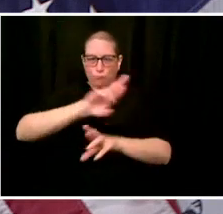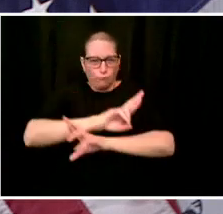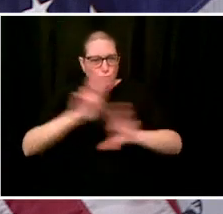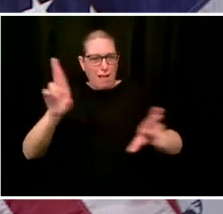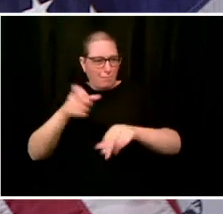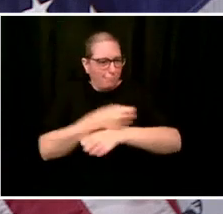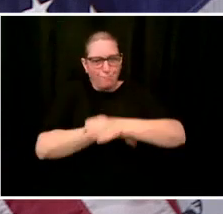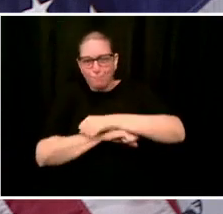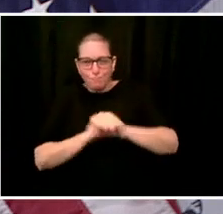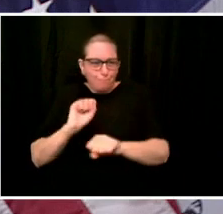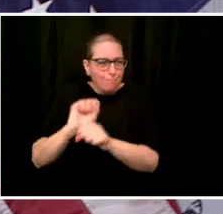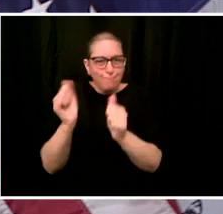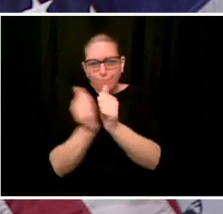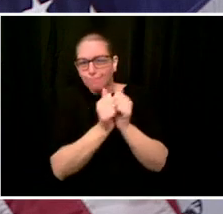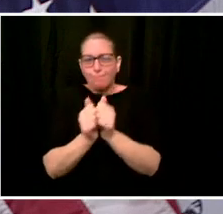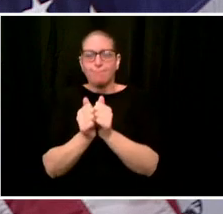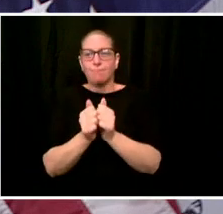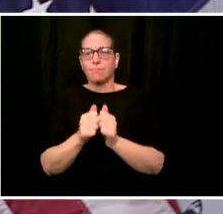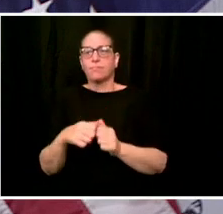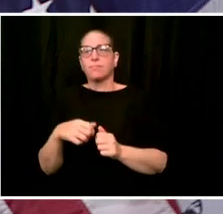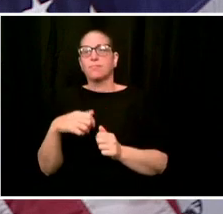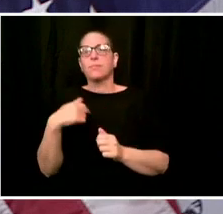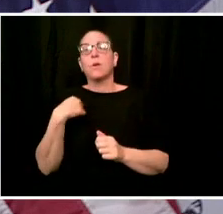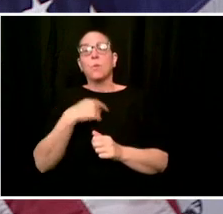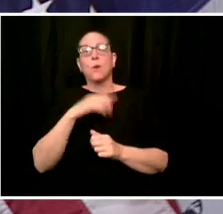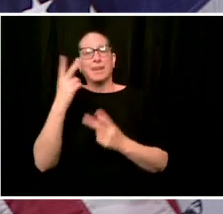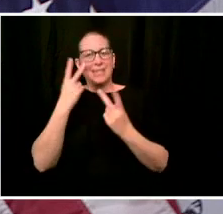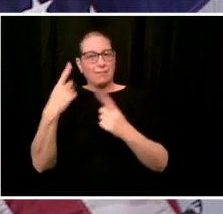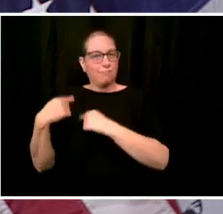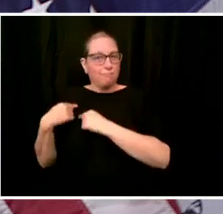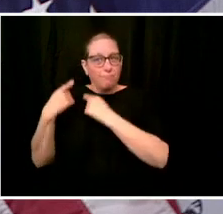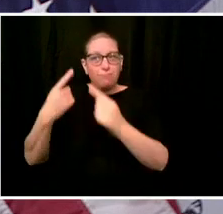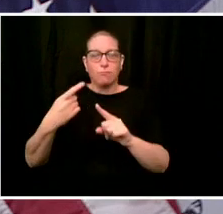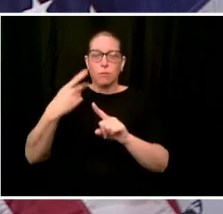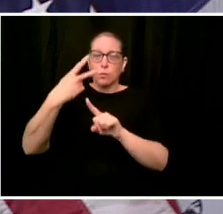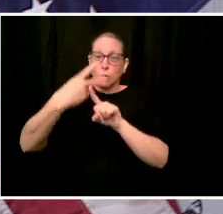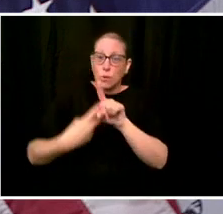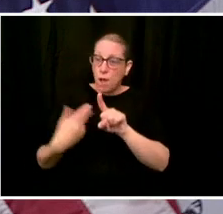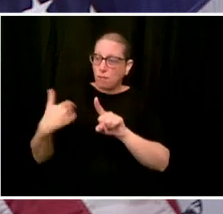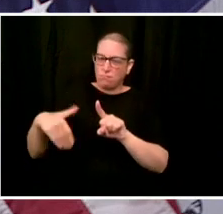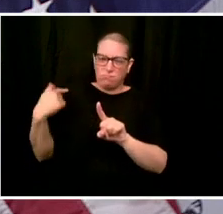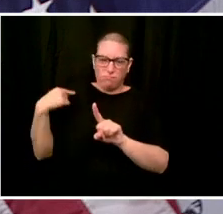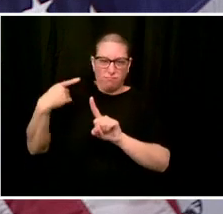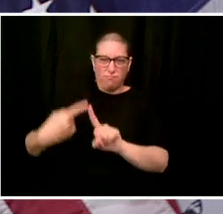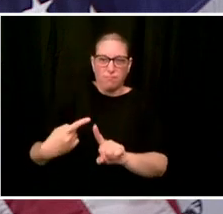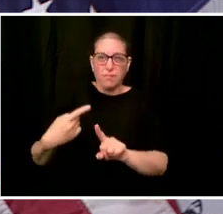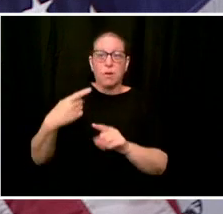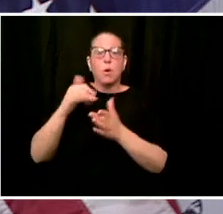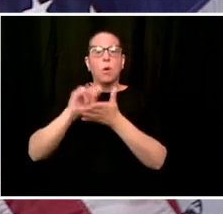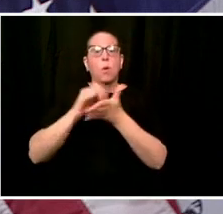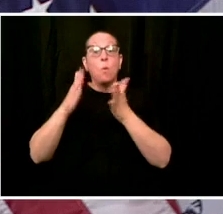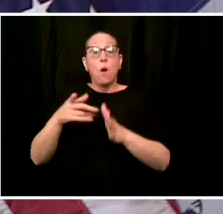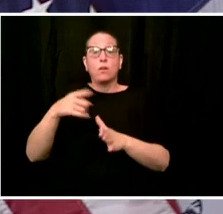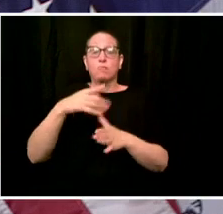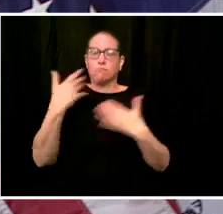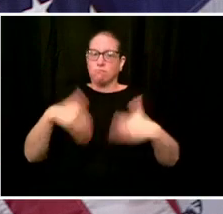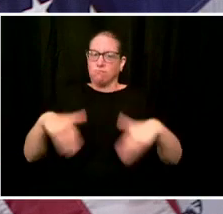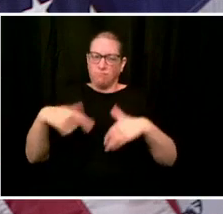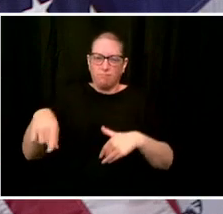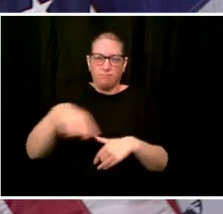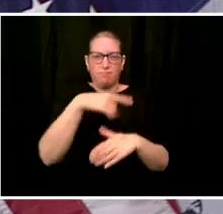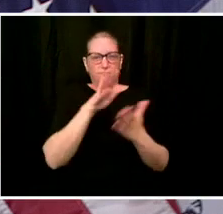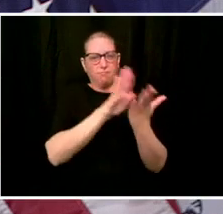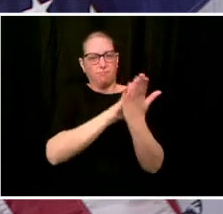this process. We've seen it in the heroism of our first responders and our healthcare heroes. We've seen it in the efforts in